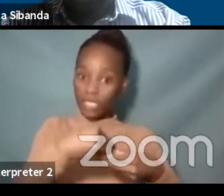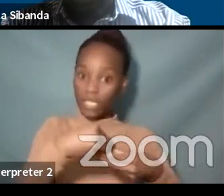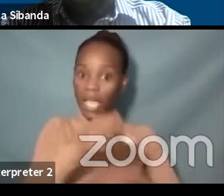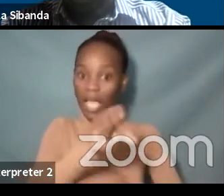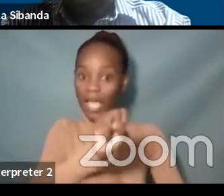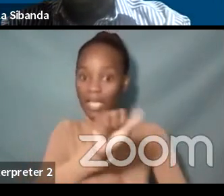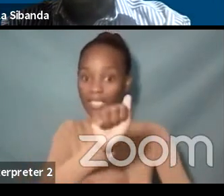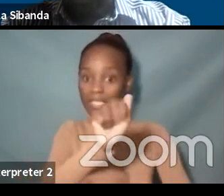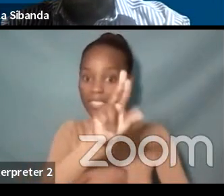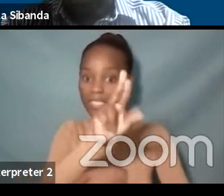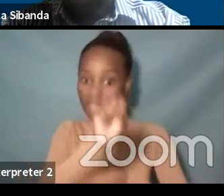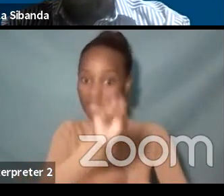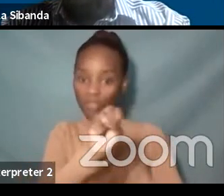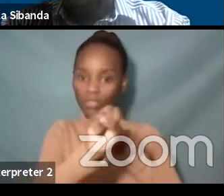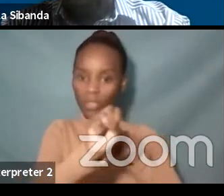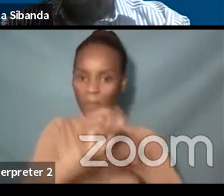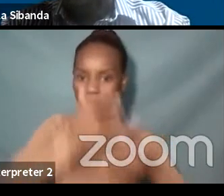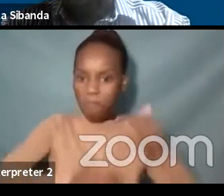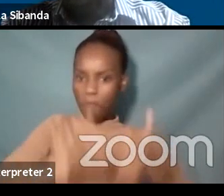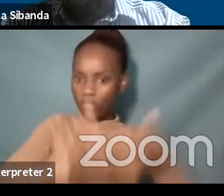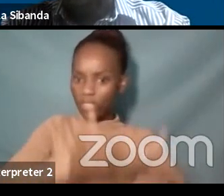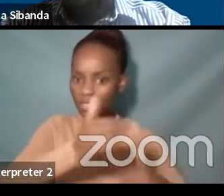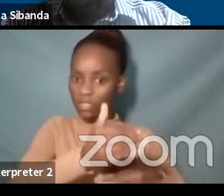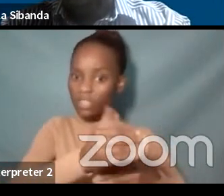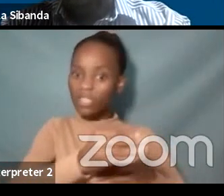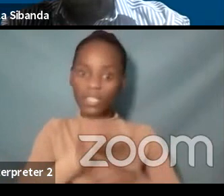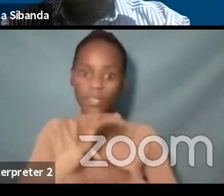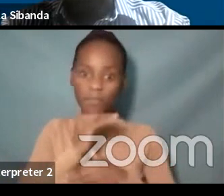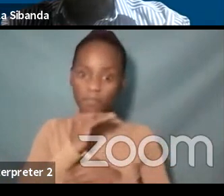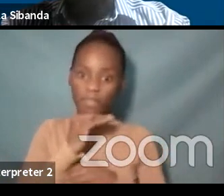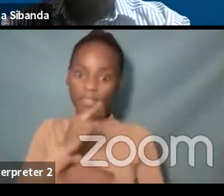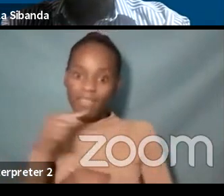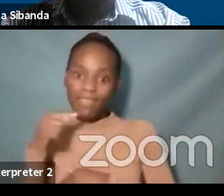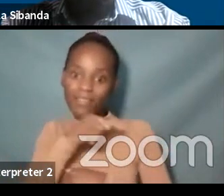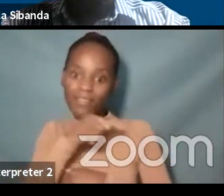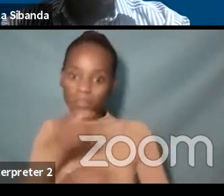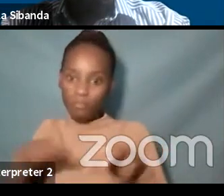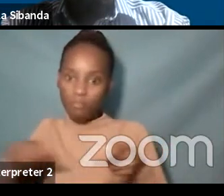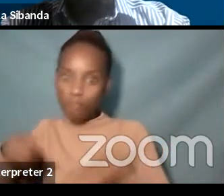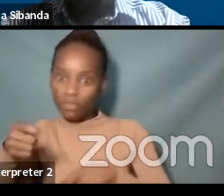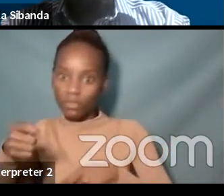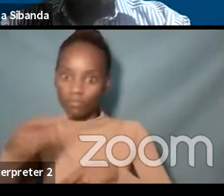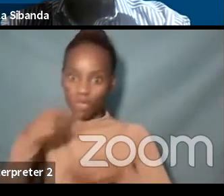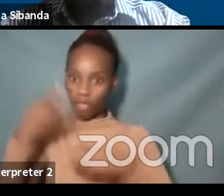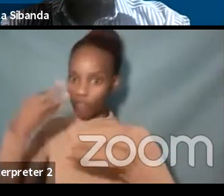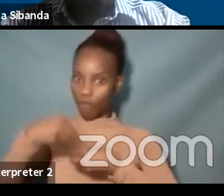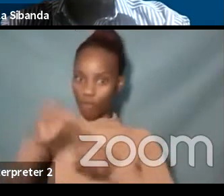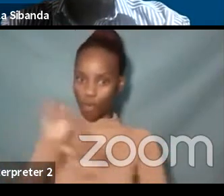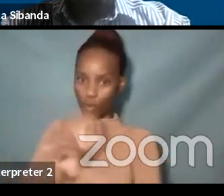that I don't deal in illicit and counterfeit goods.